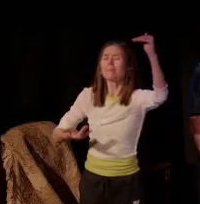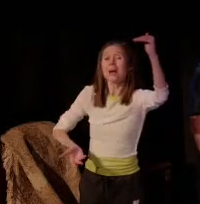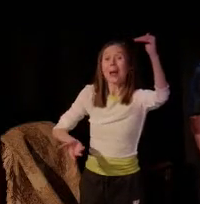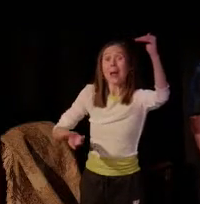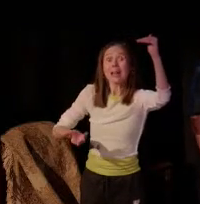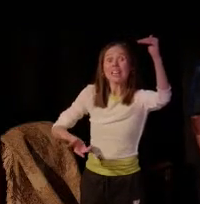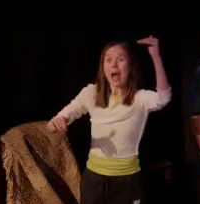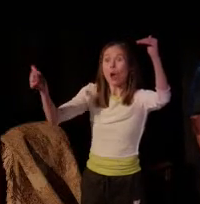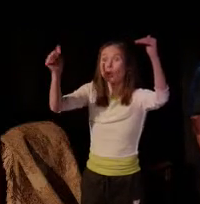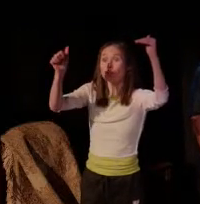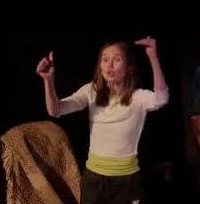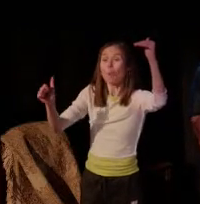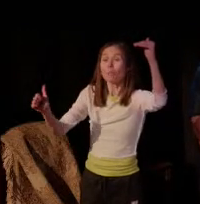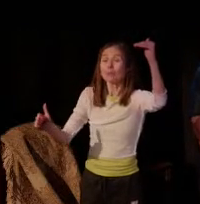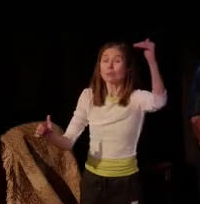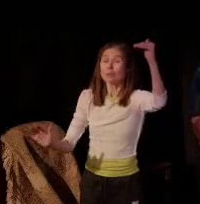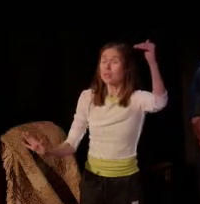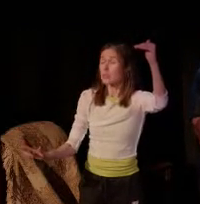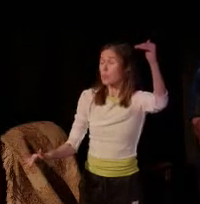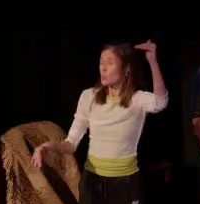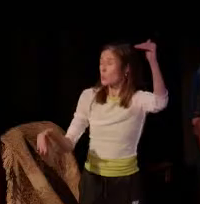all art that you have looked upon.